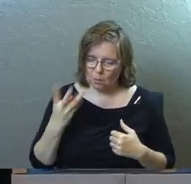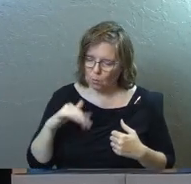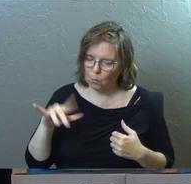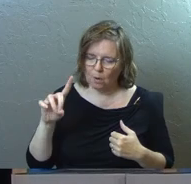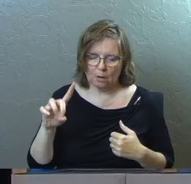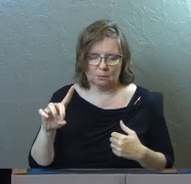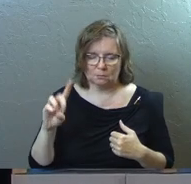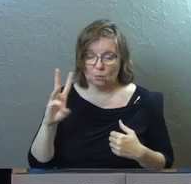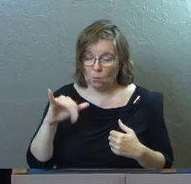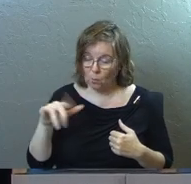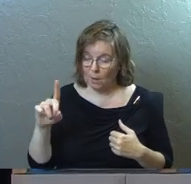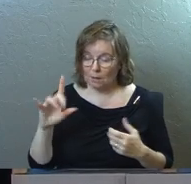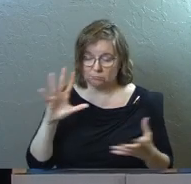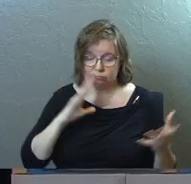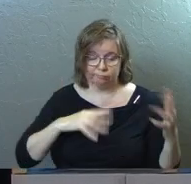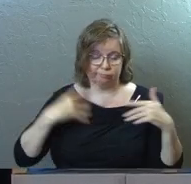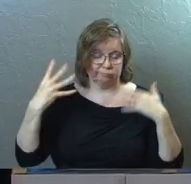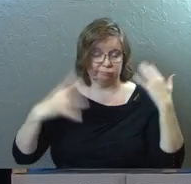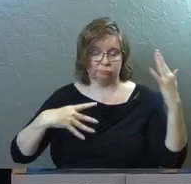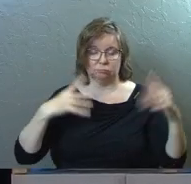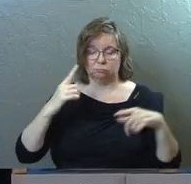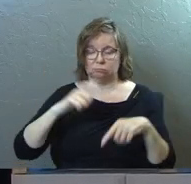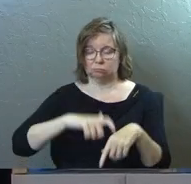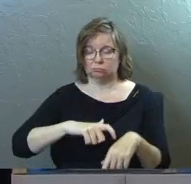wild, wild time.